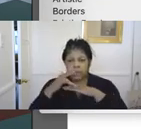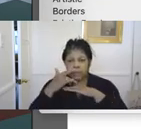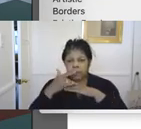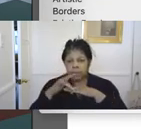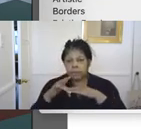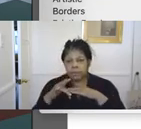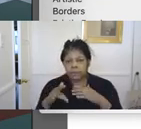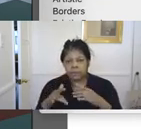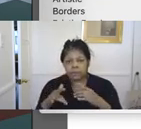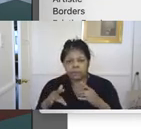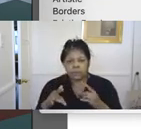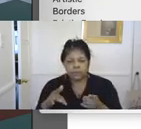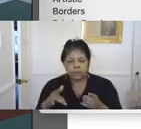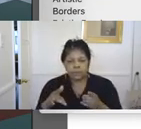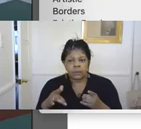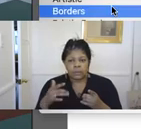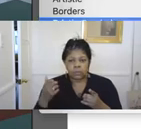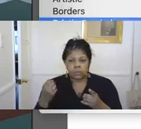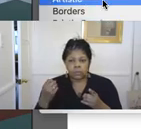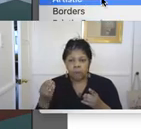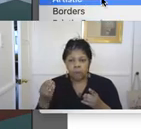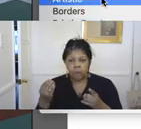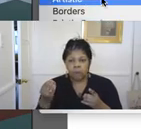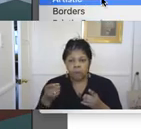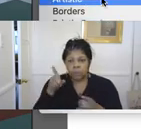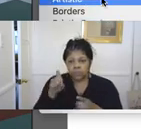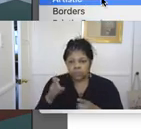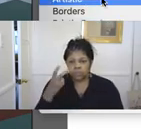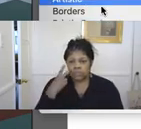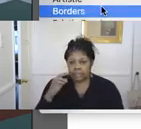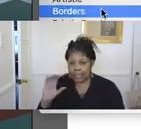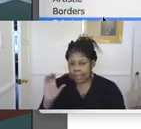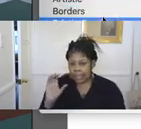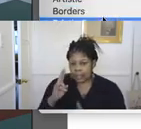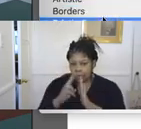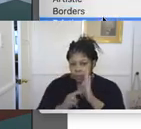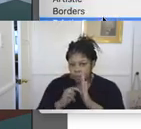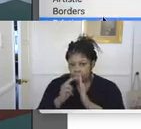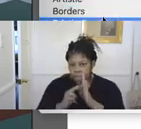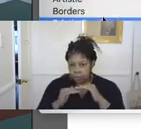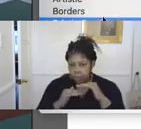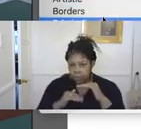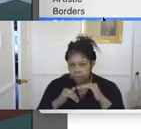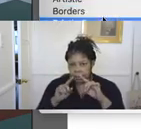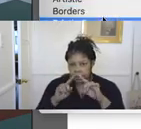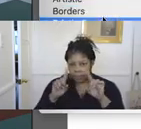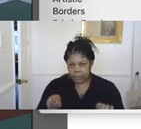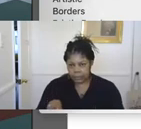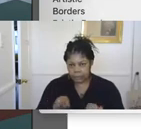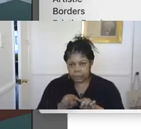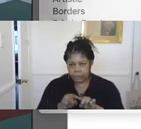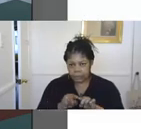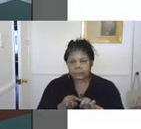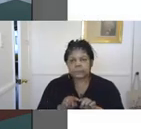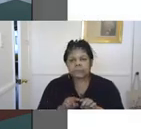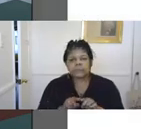them available. So, but you should see calligraphic brushes down here. Okay. And then you